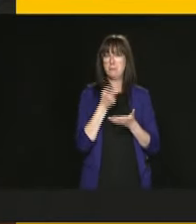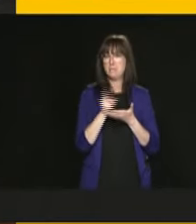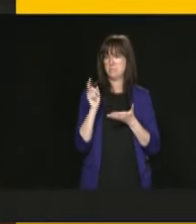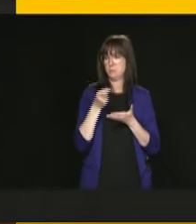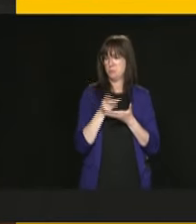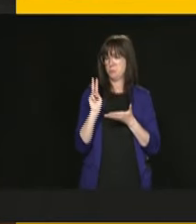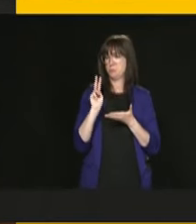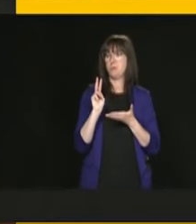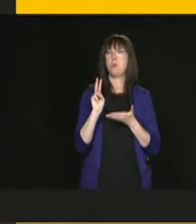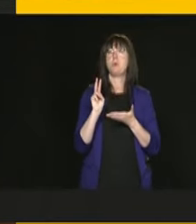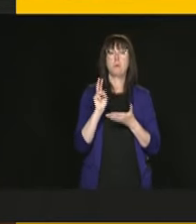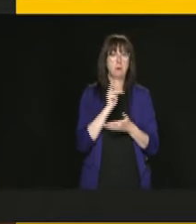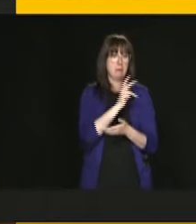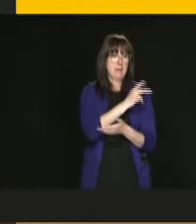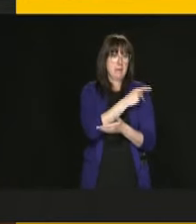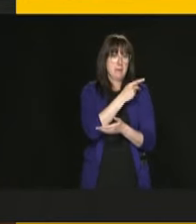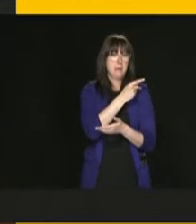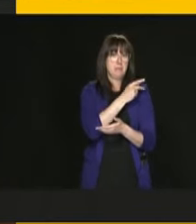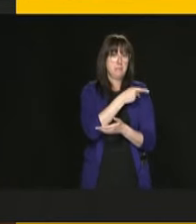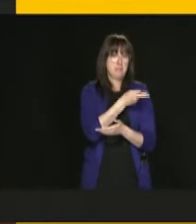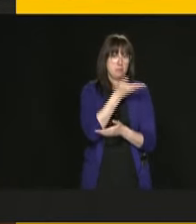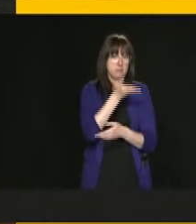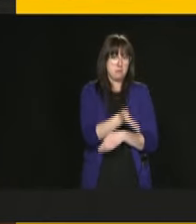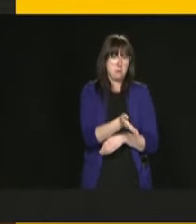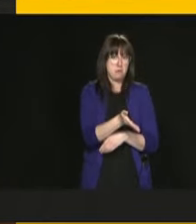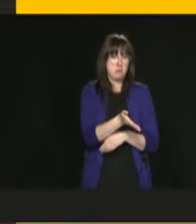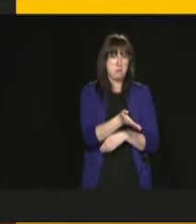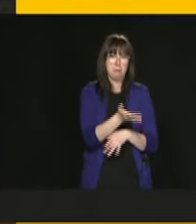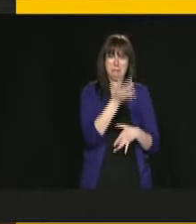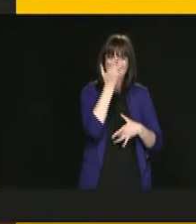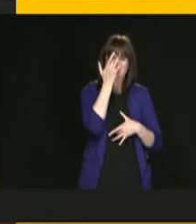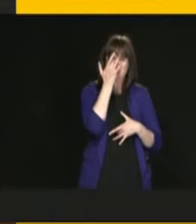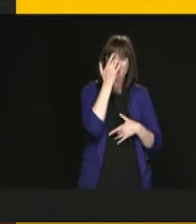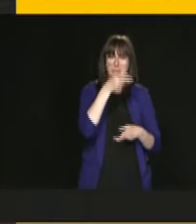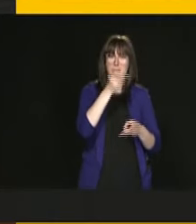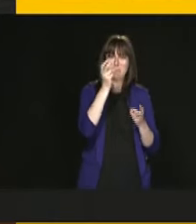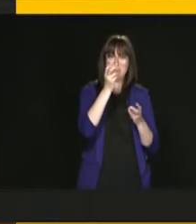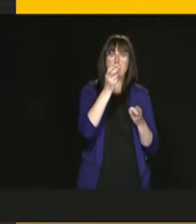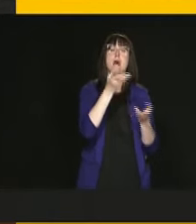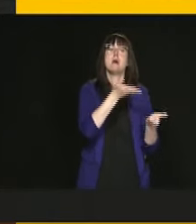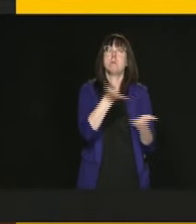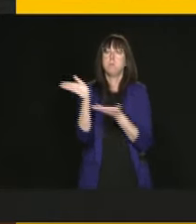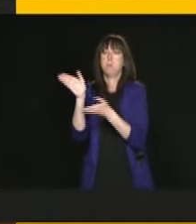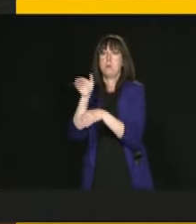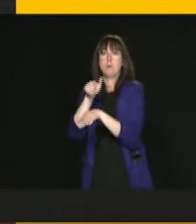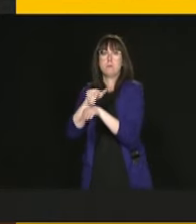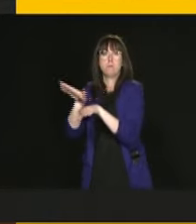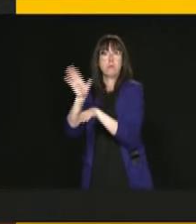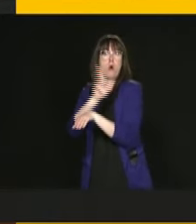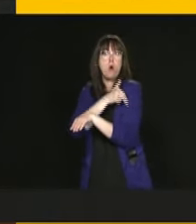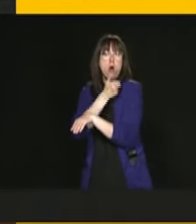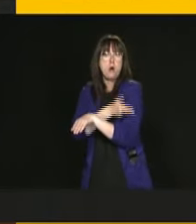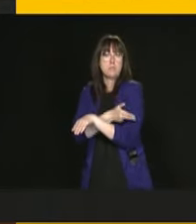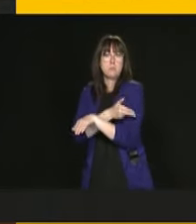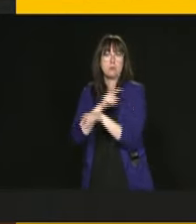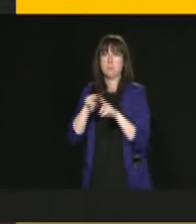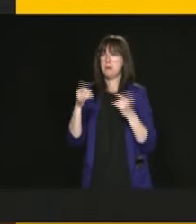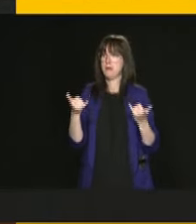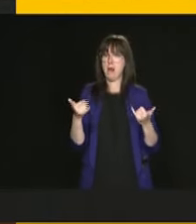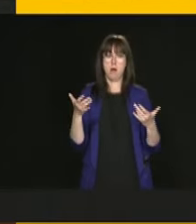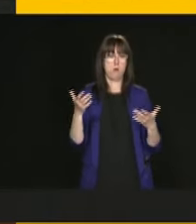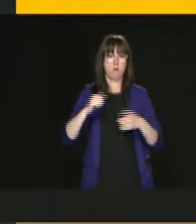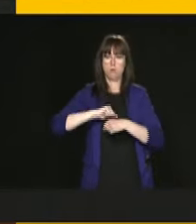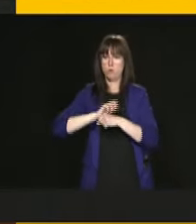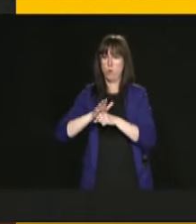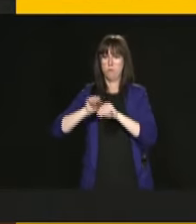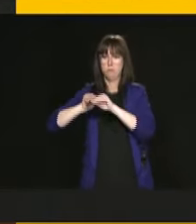residents who were sick, ill, and then were transferred to hospitals in Montreal. But now, with the sort of the ongoing situation in those facilities, it's